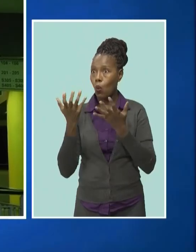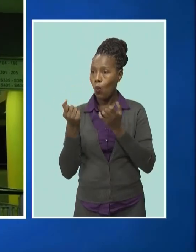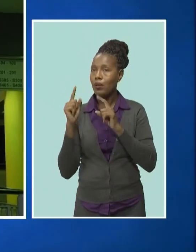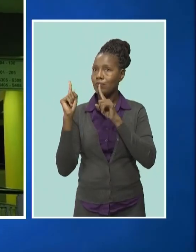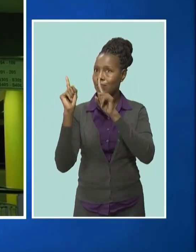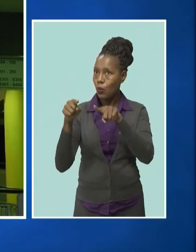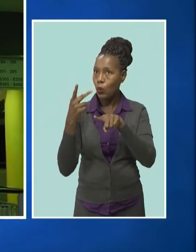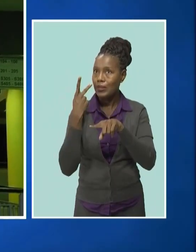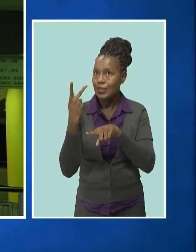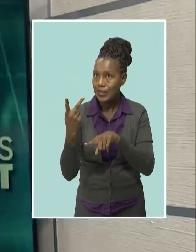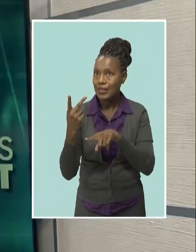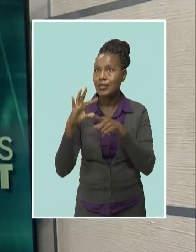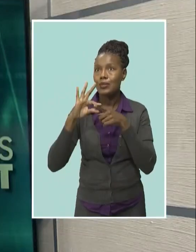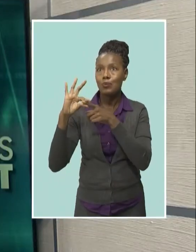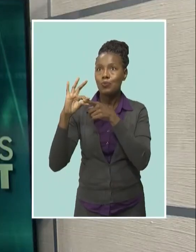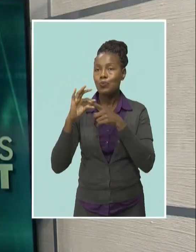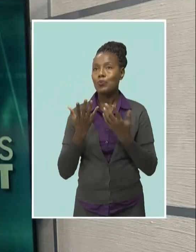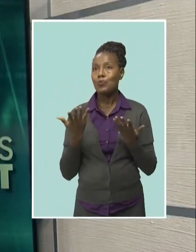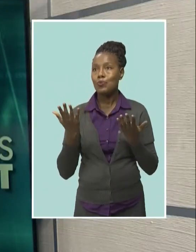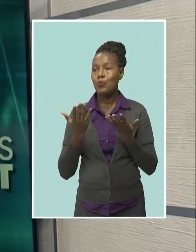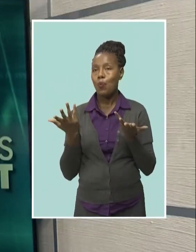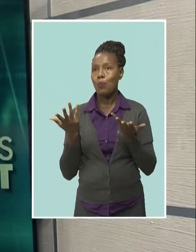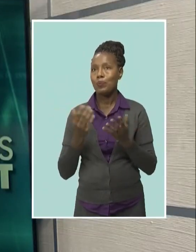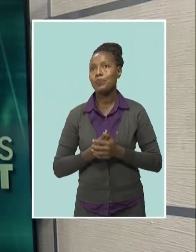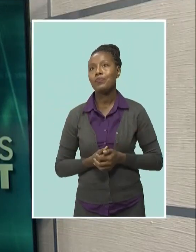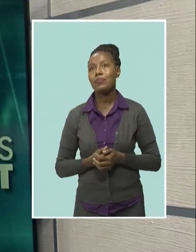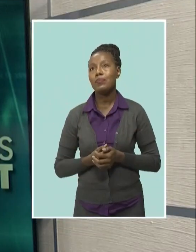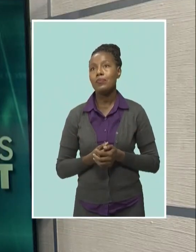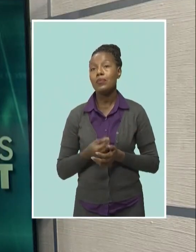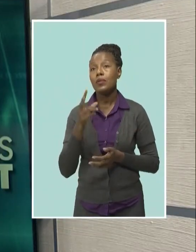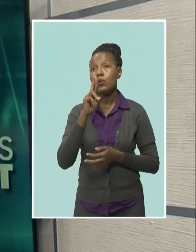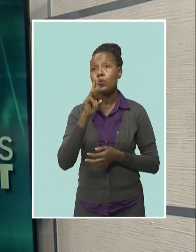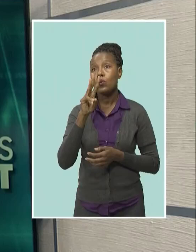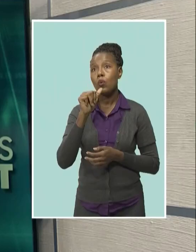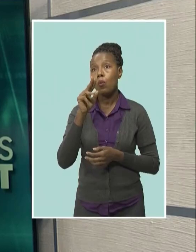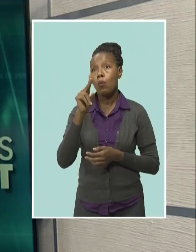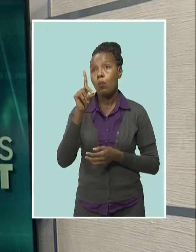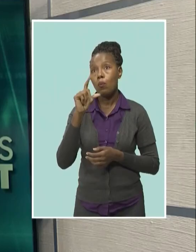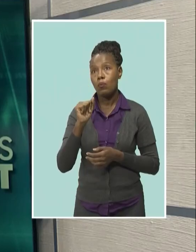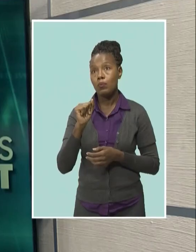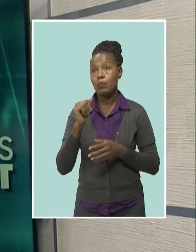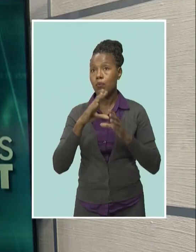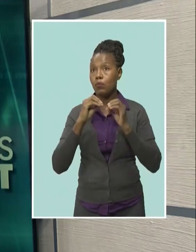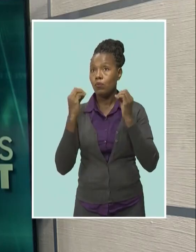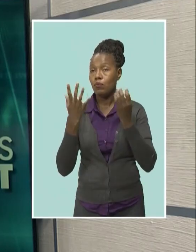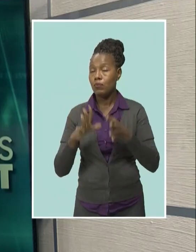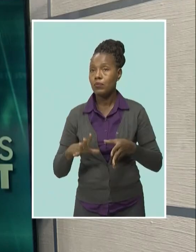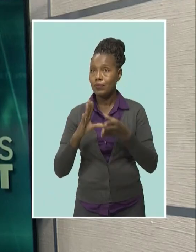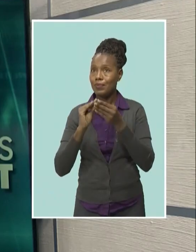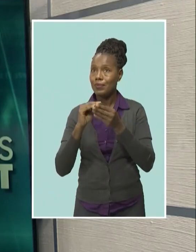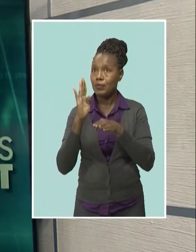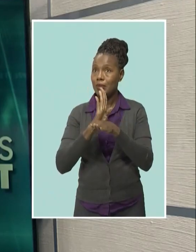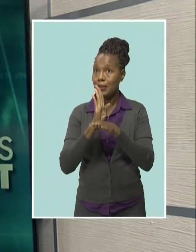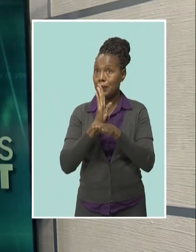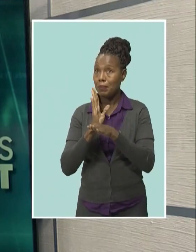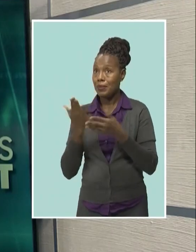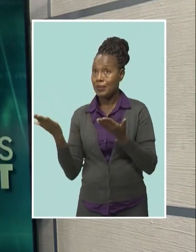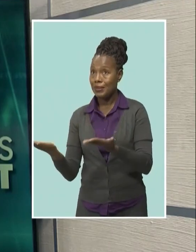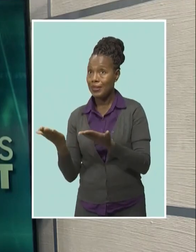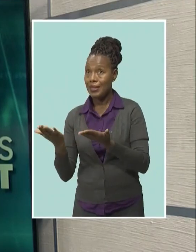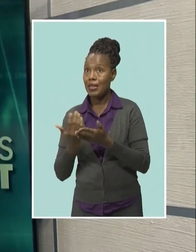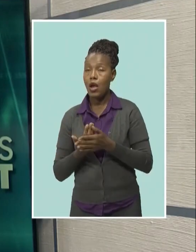those surprises are. Rwandan officials say the business community in the African state is looking forward to the